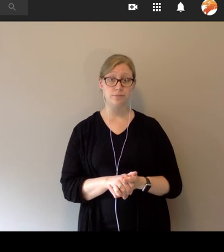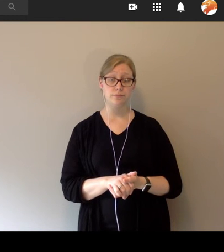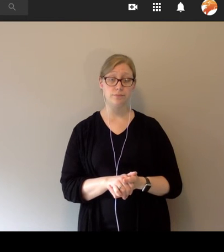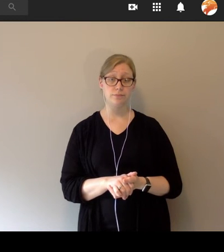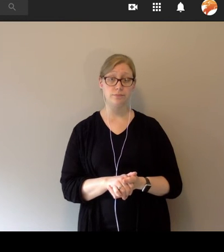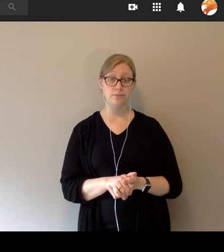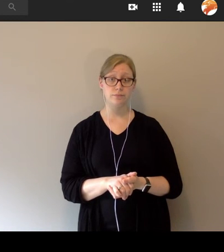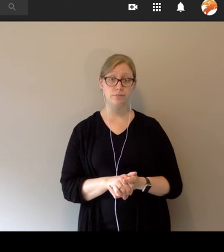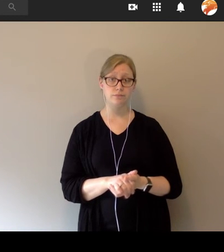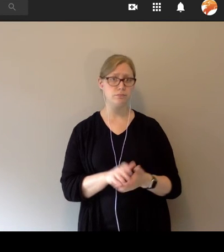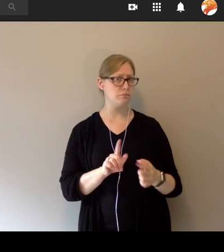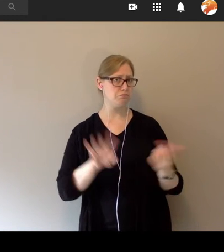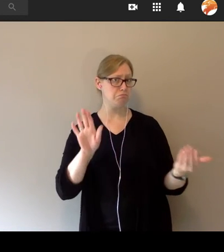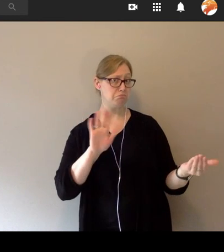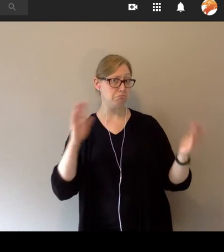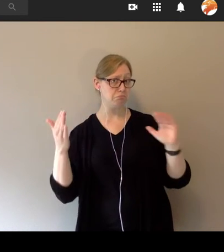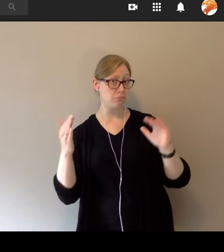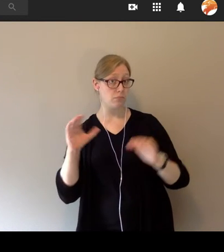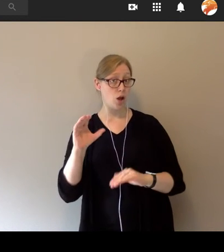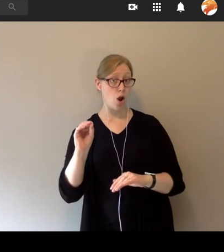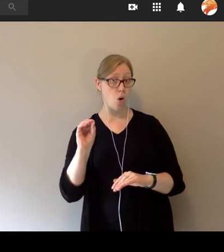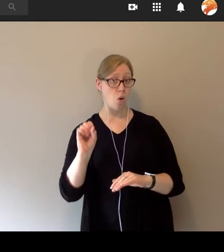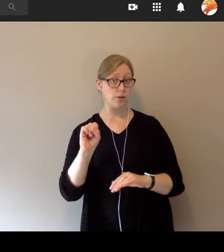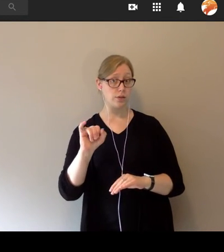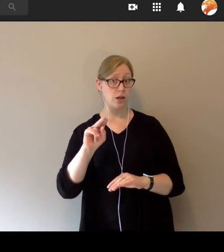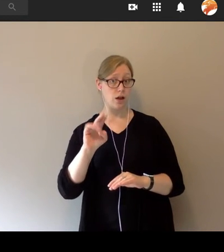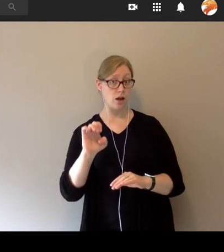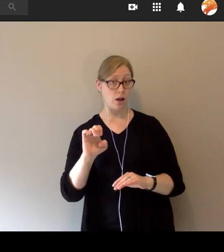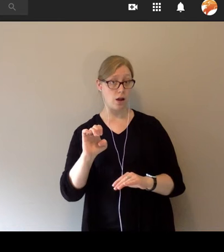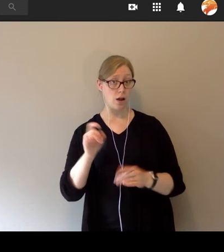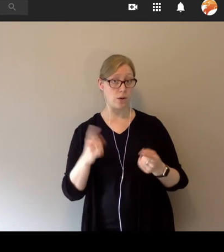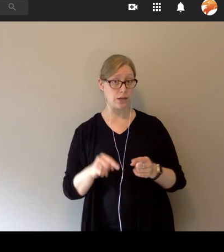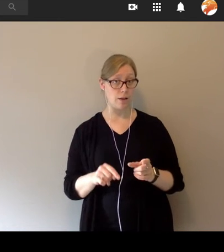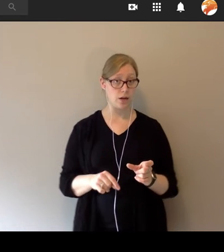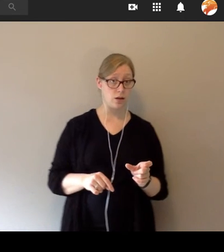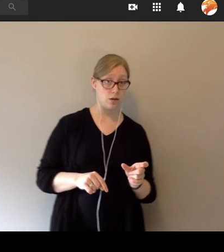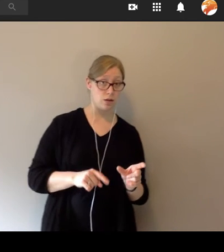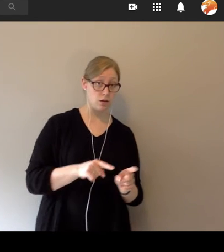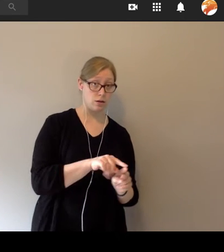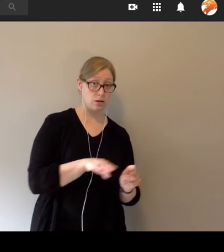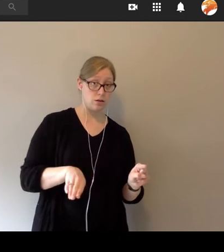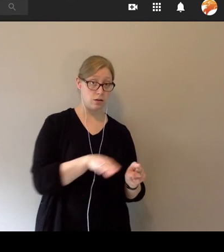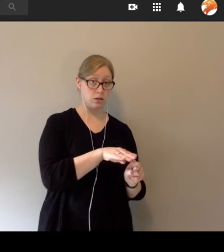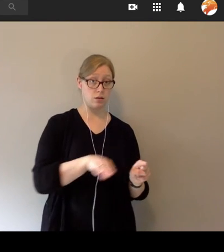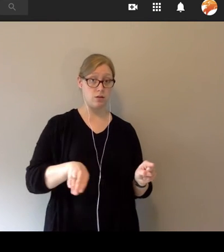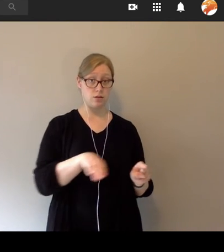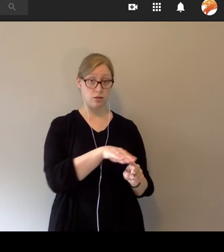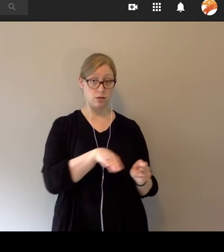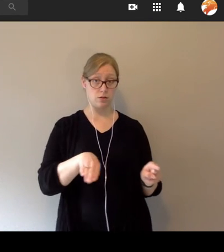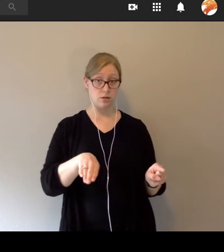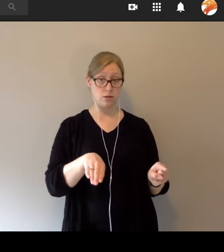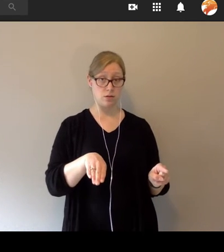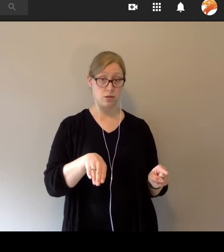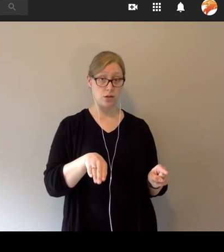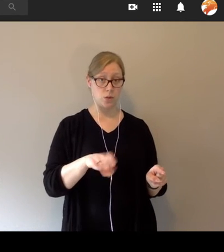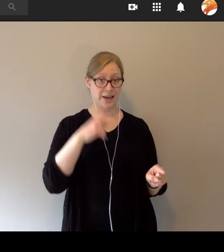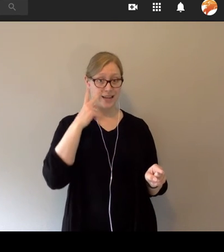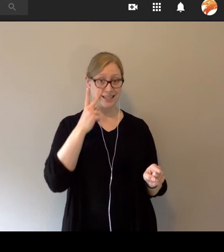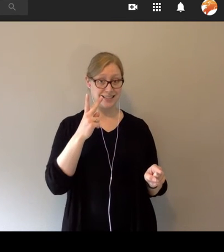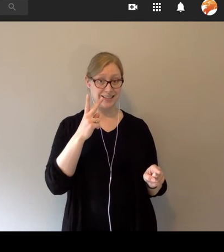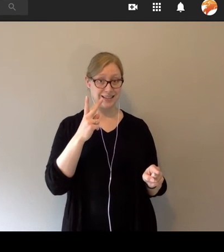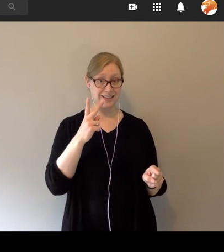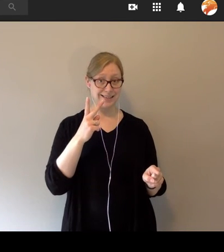And comparatively, the cosine, which is using this horizontal length, you can see that originally